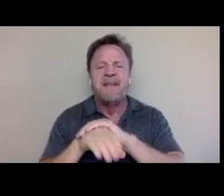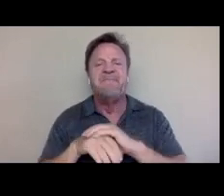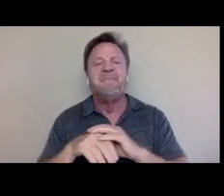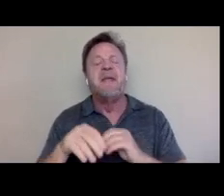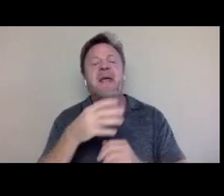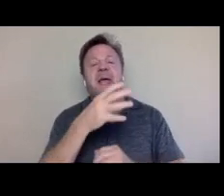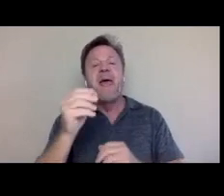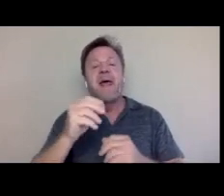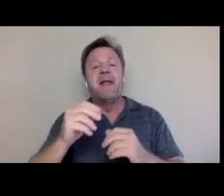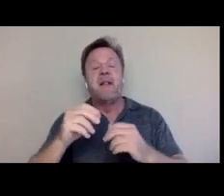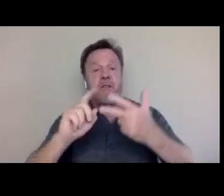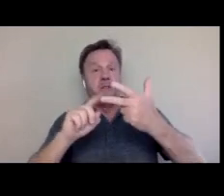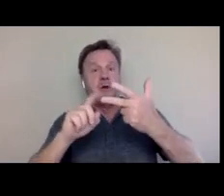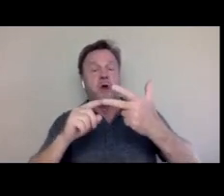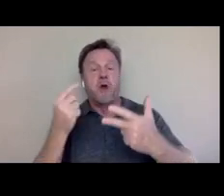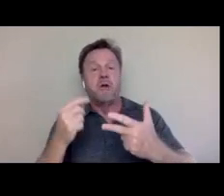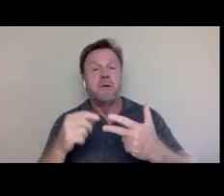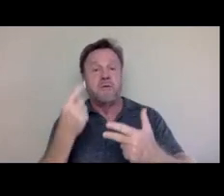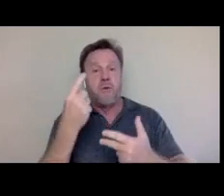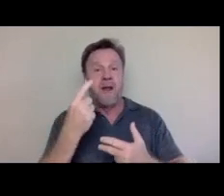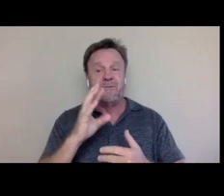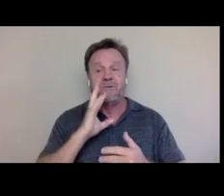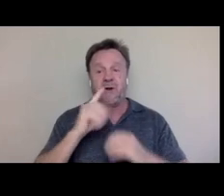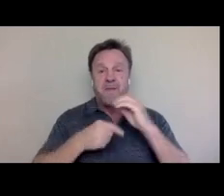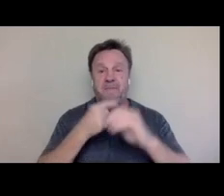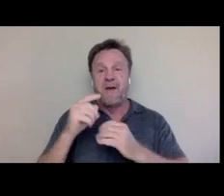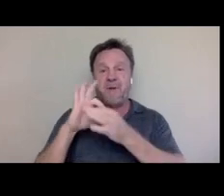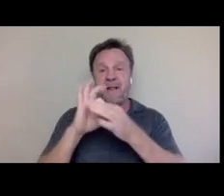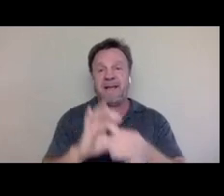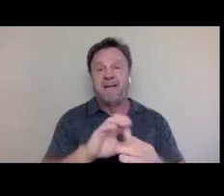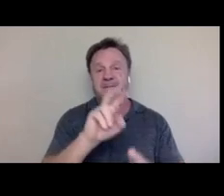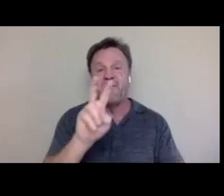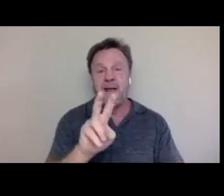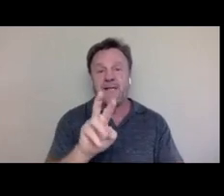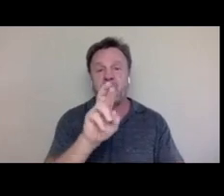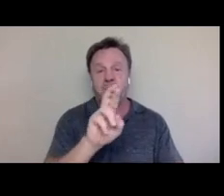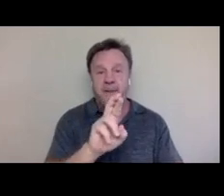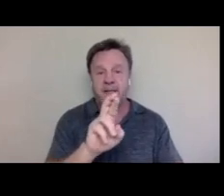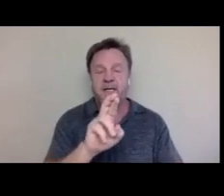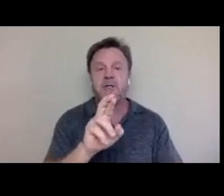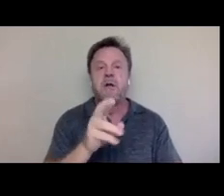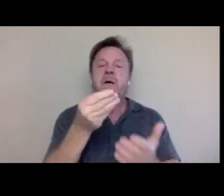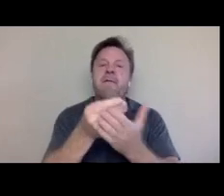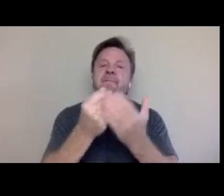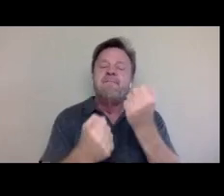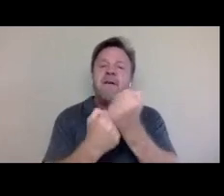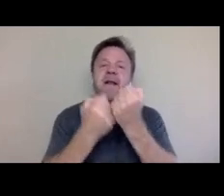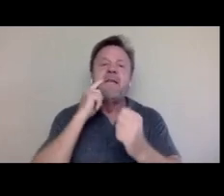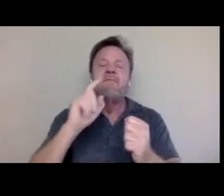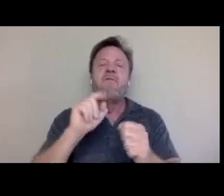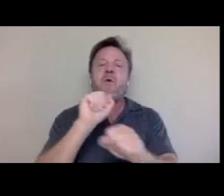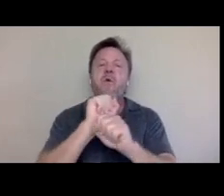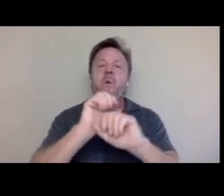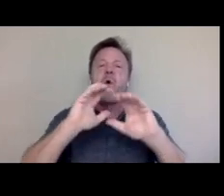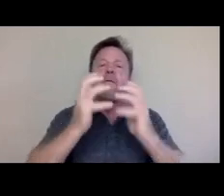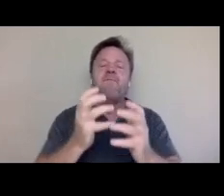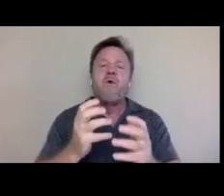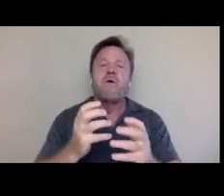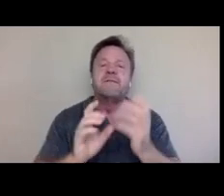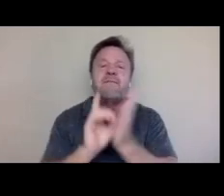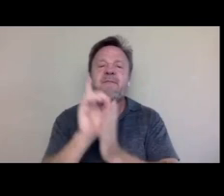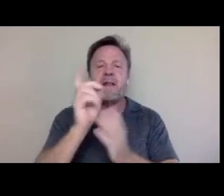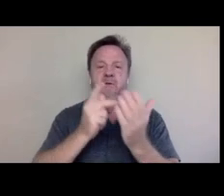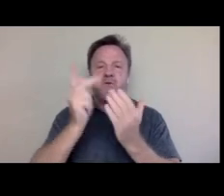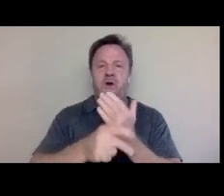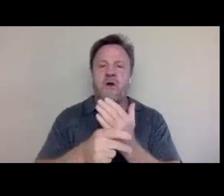a third, the one I was talking about related to vocational rehabilitation, funding for workforce development programs designed